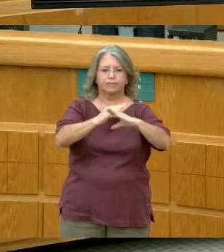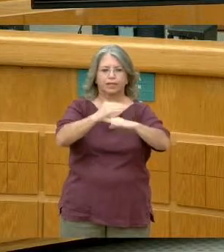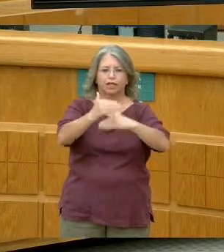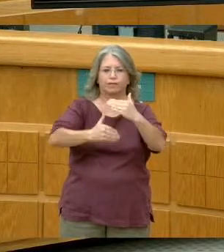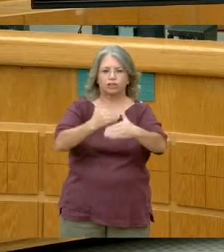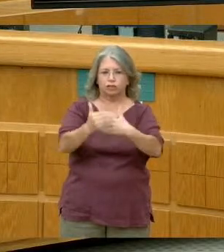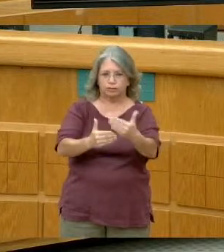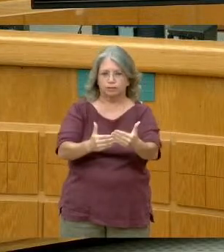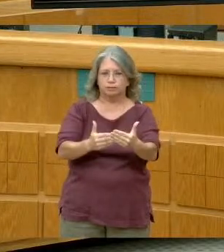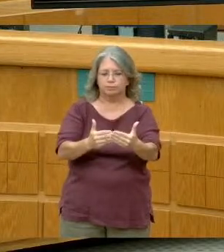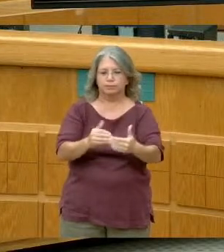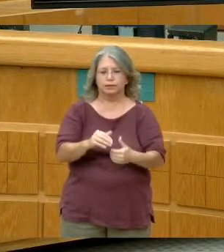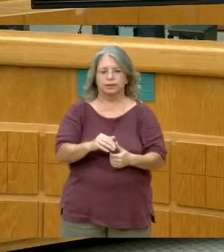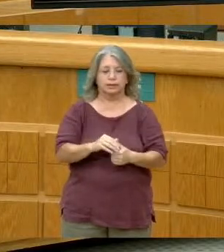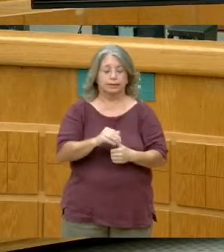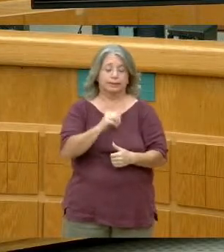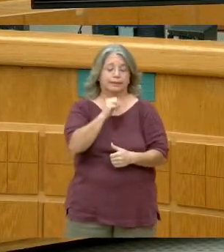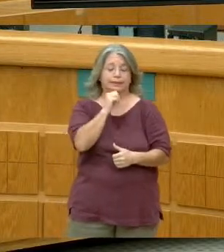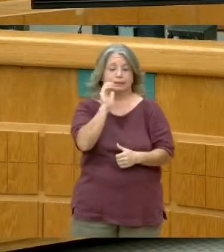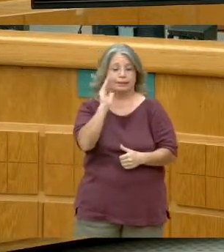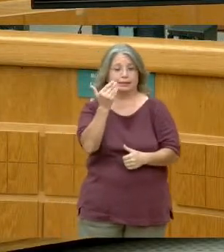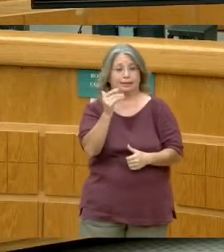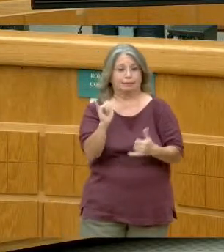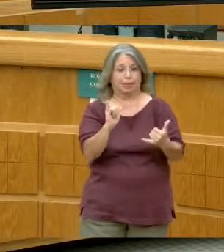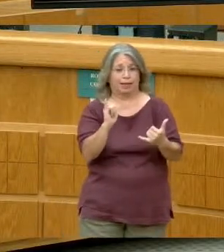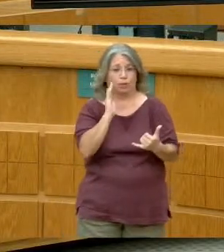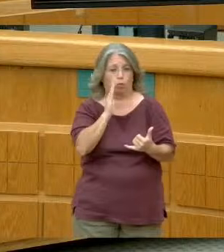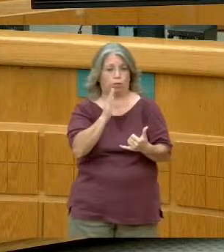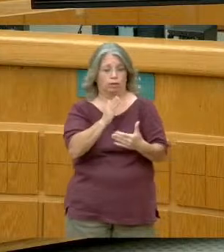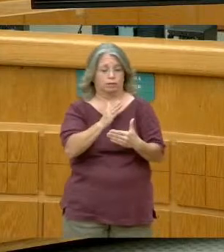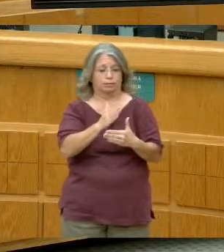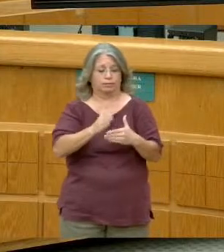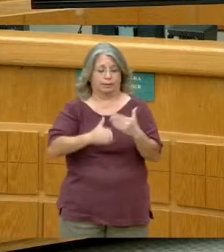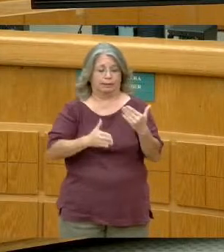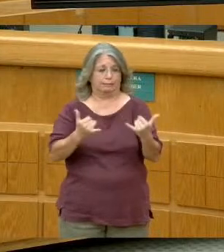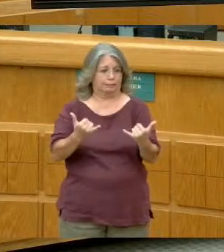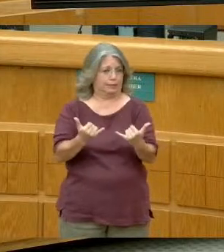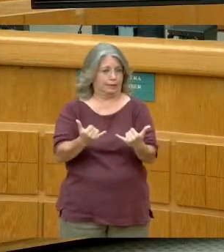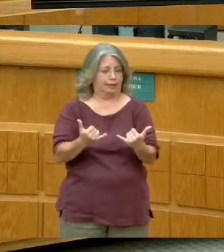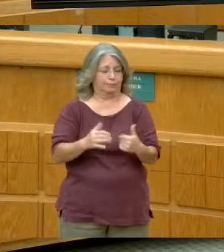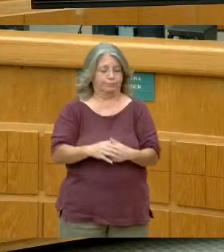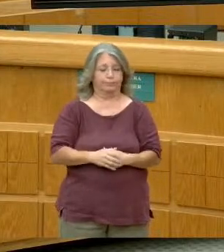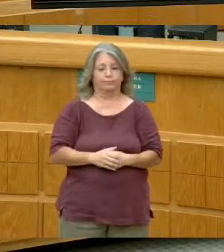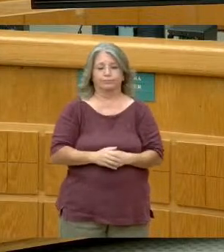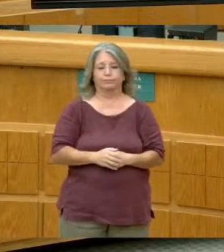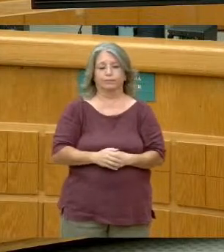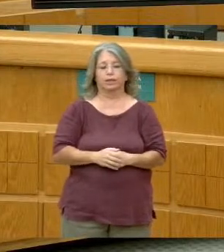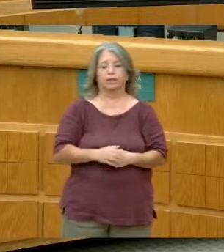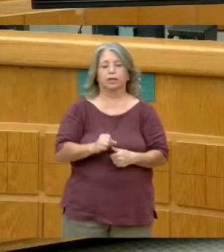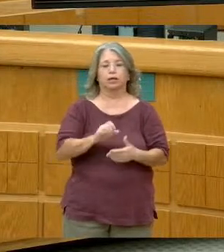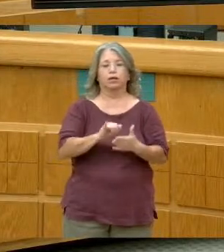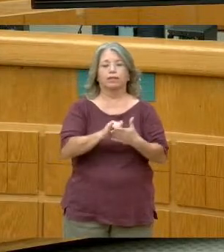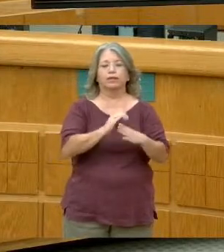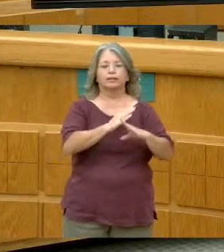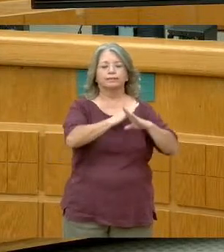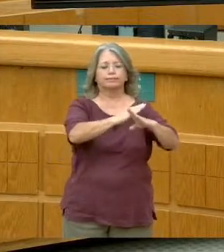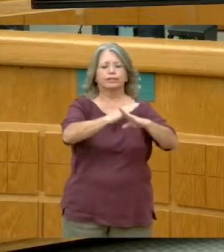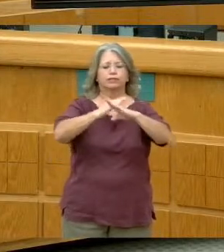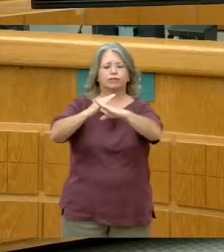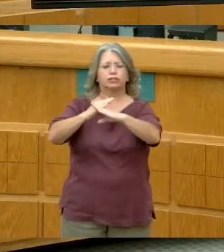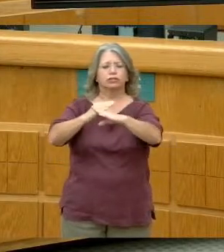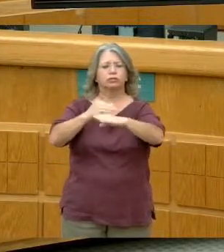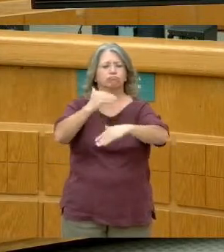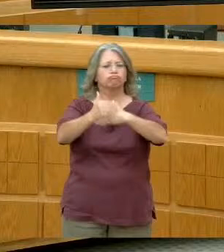seem like today is the last day of that either. So these interventions, they're in place to decrease the transmission